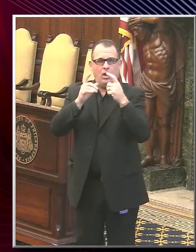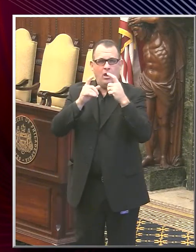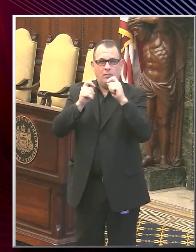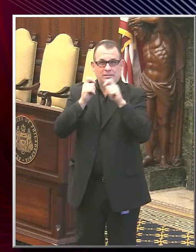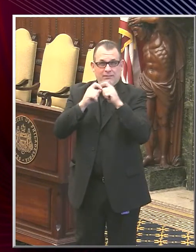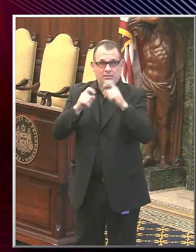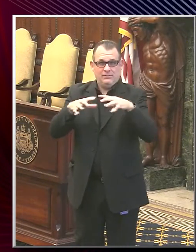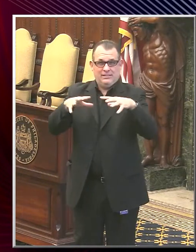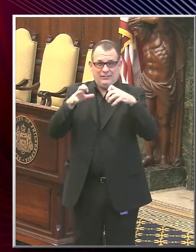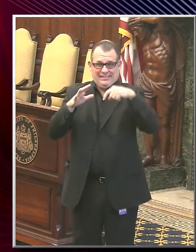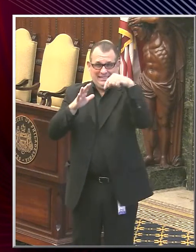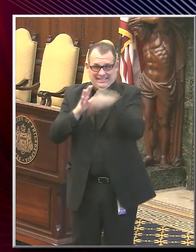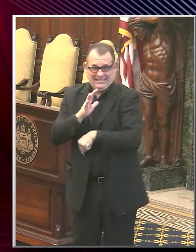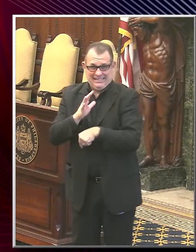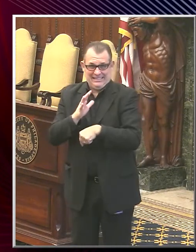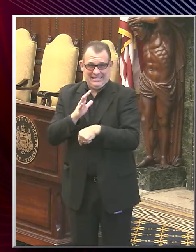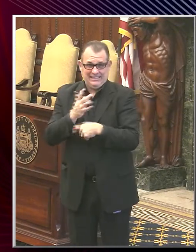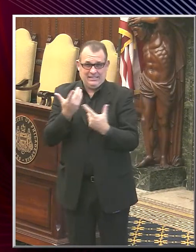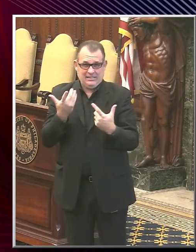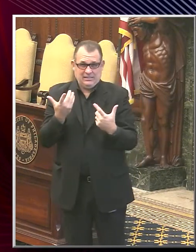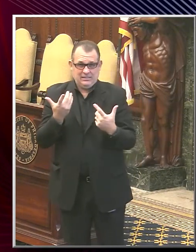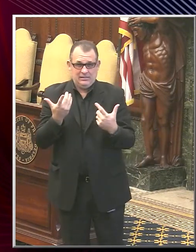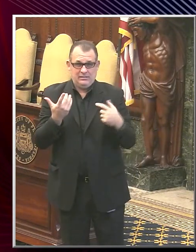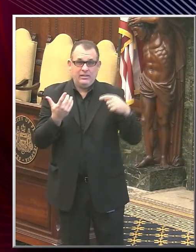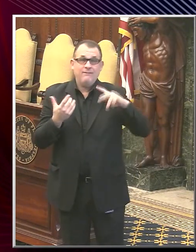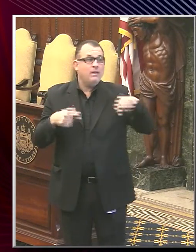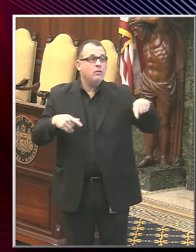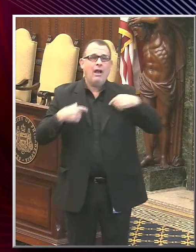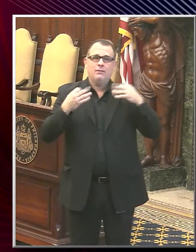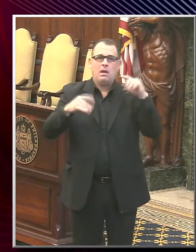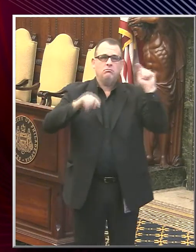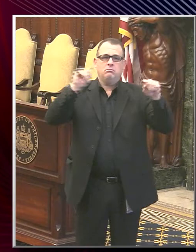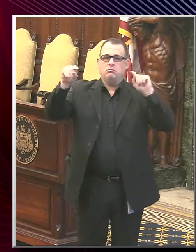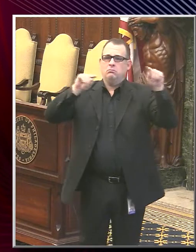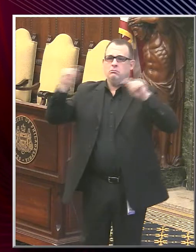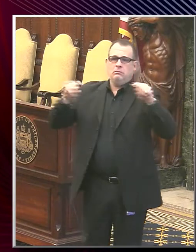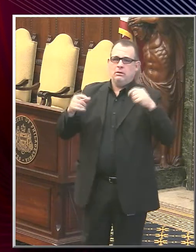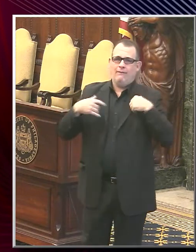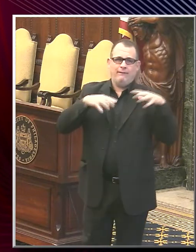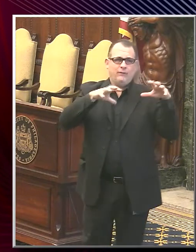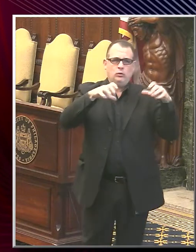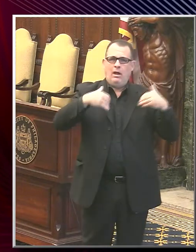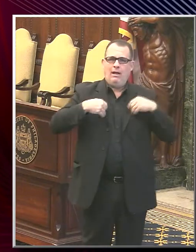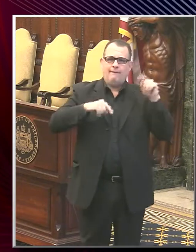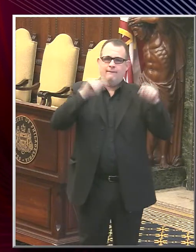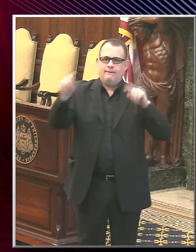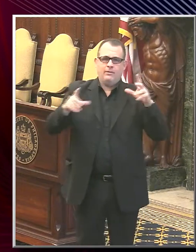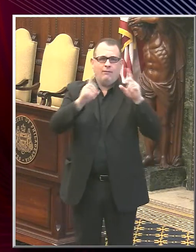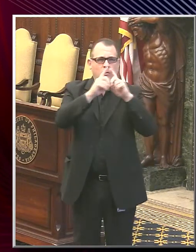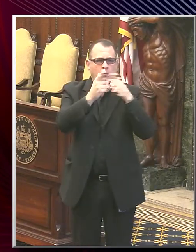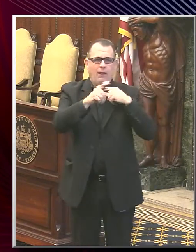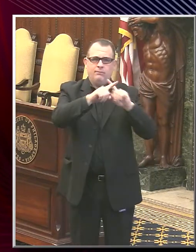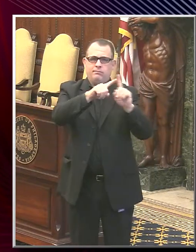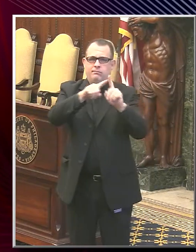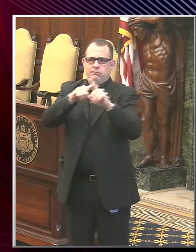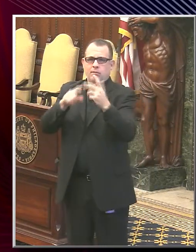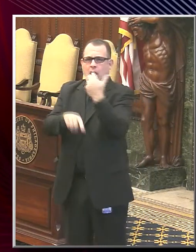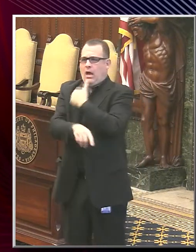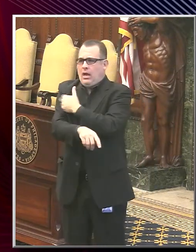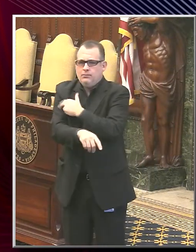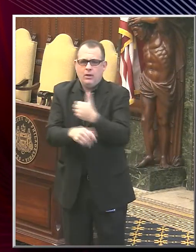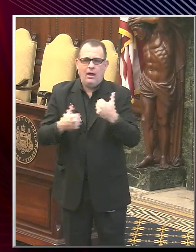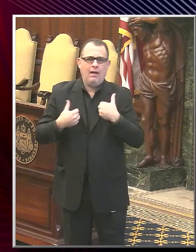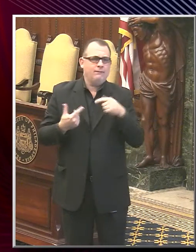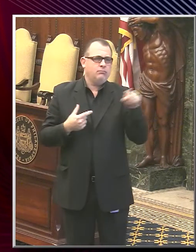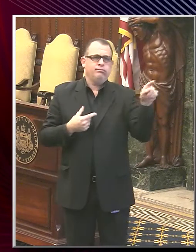problem here. We have a few freezers in the health department, and there are freezers in hospitals across the city that do ultra cold, and the vaccine doesn't take up a